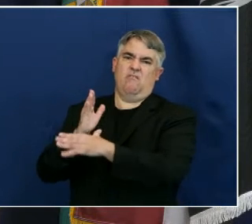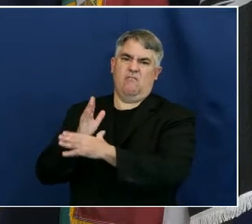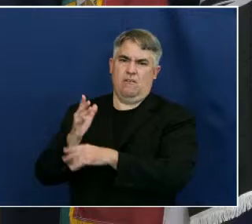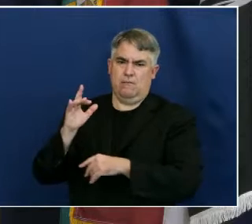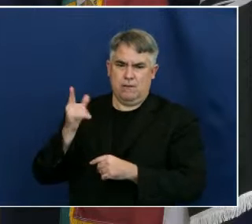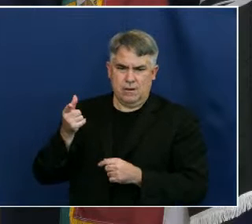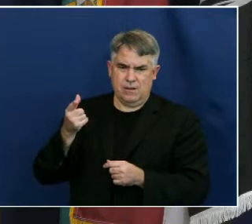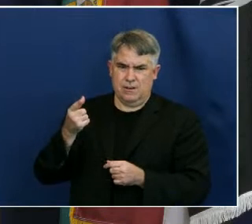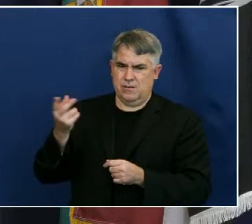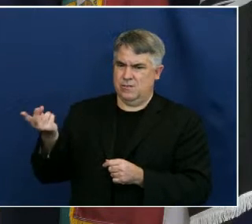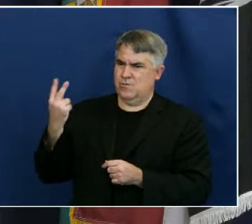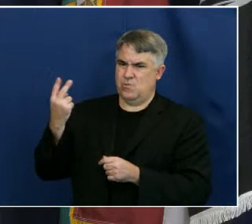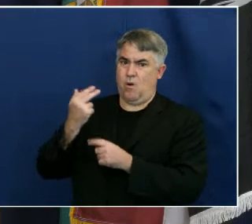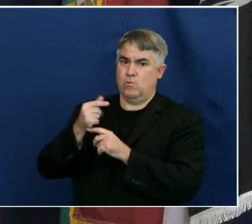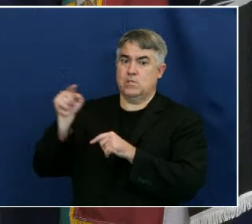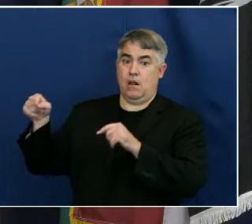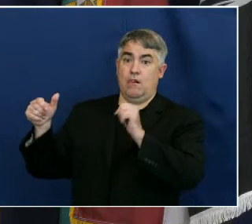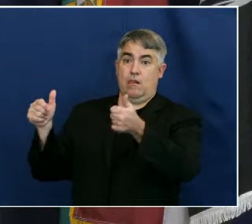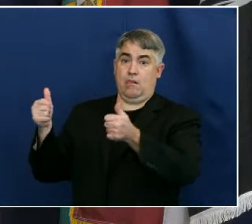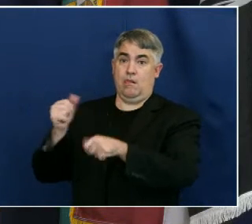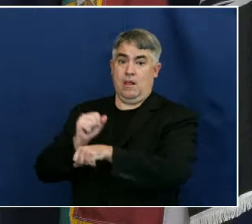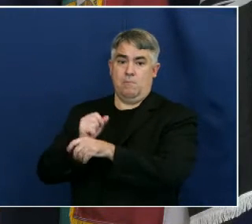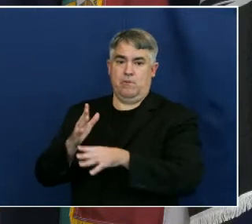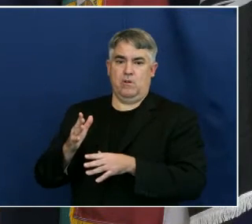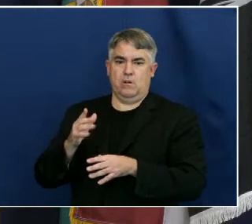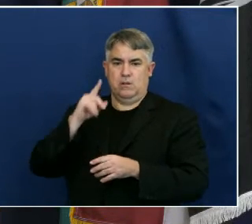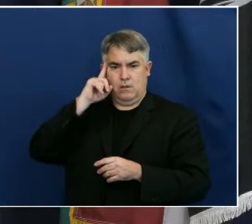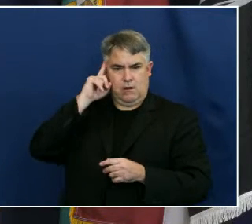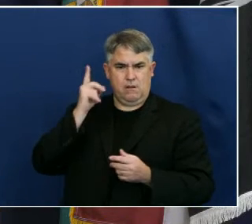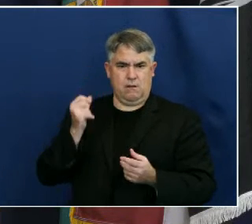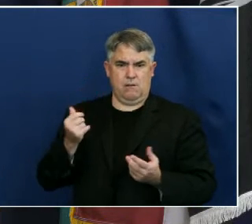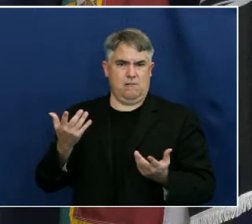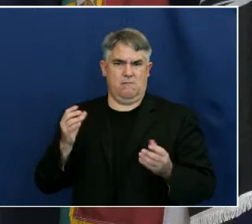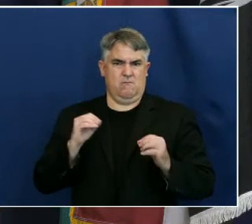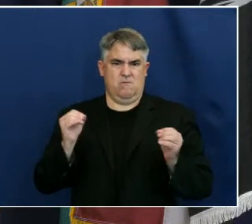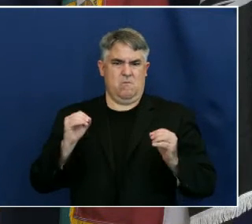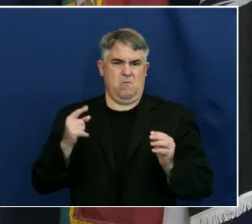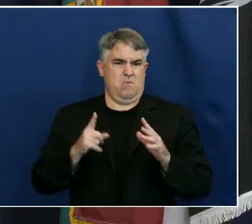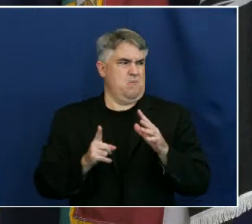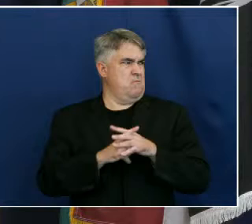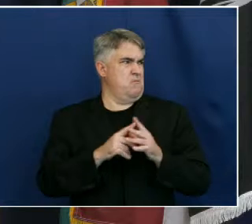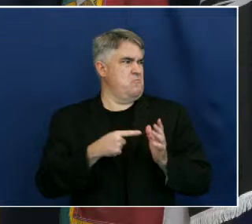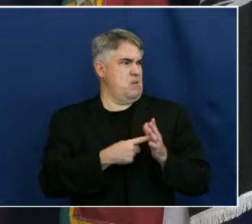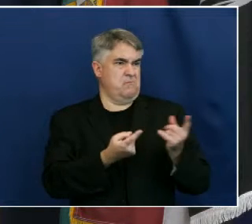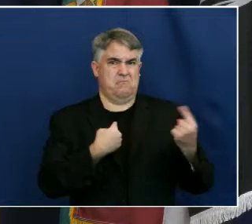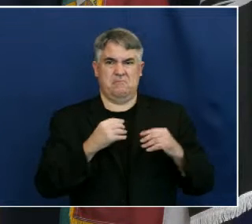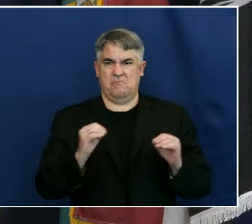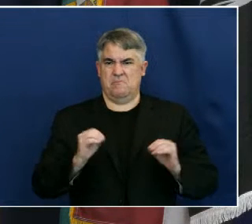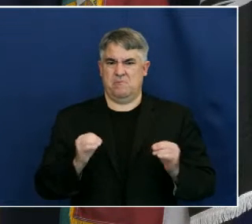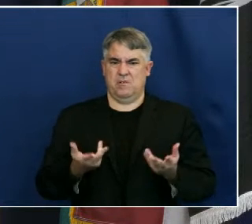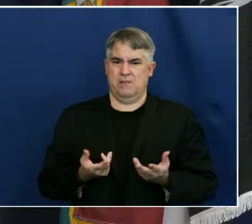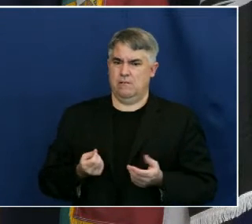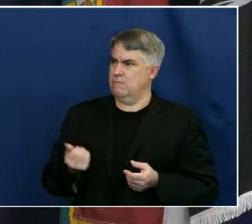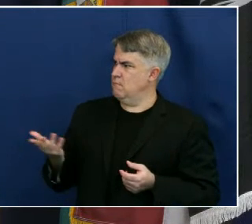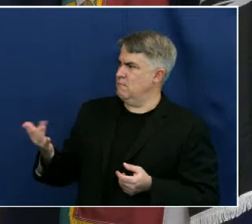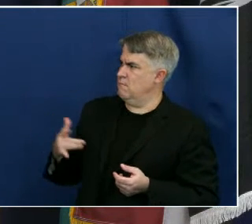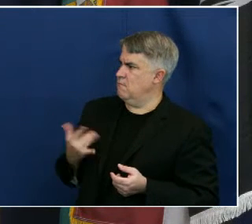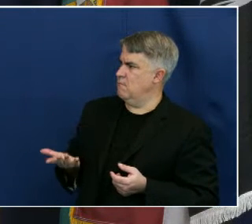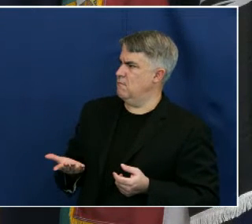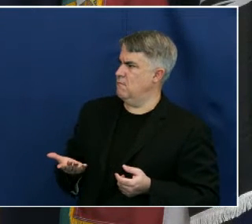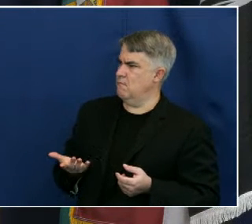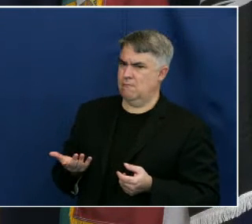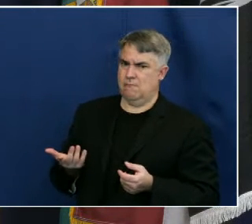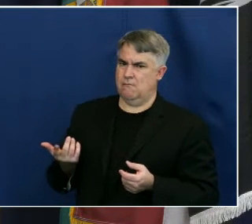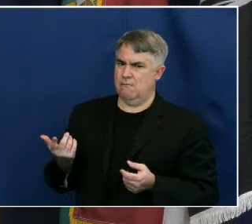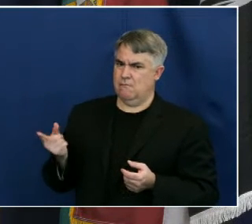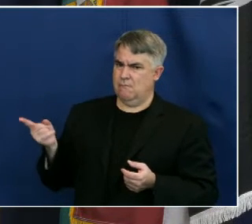us they had never seen anyone from the county conducting site visits there. So I'm wondering, does the county have any plans to increase oversight of the